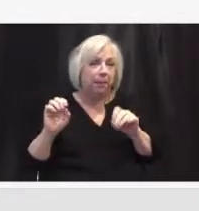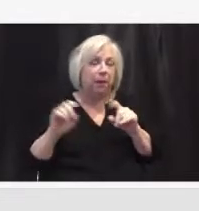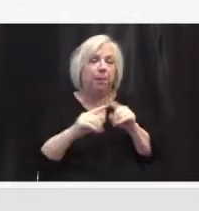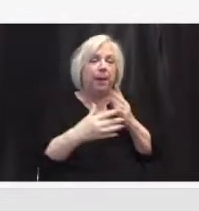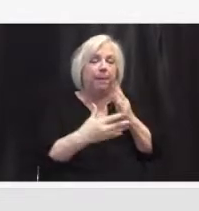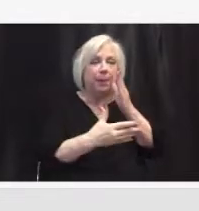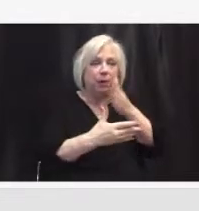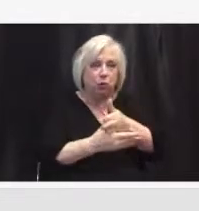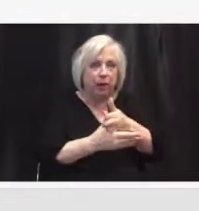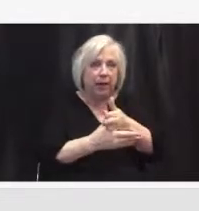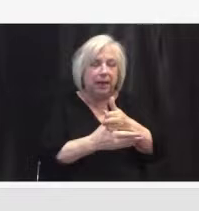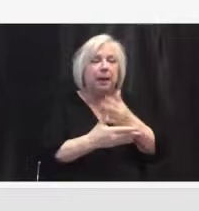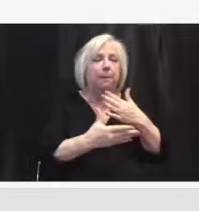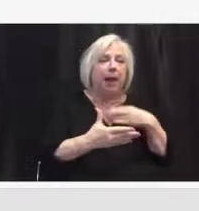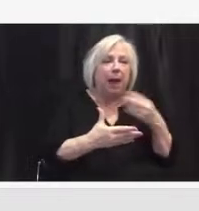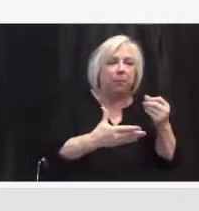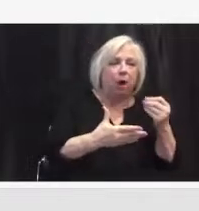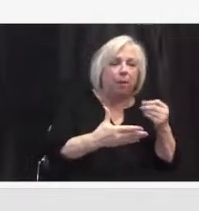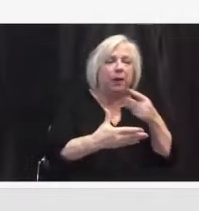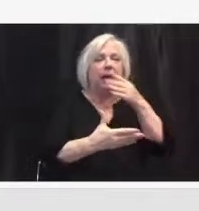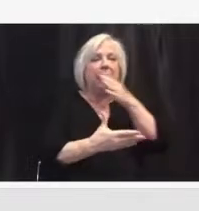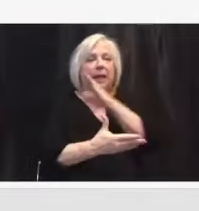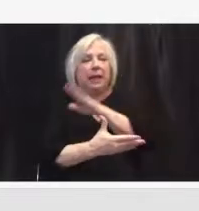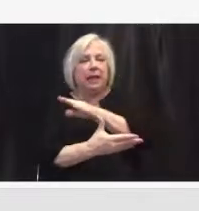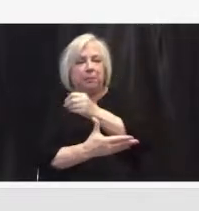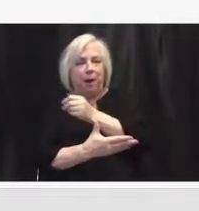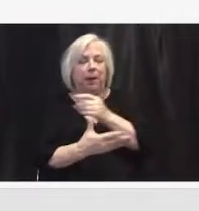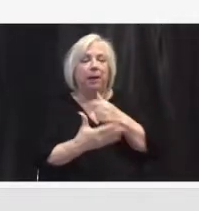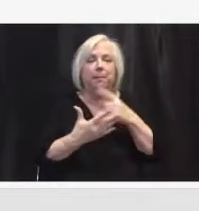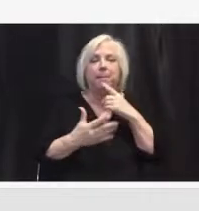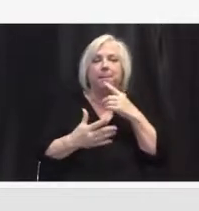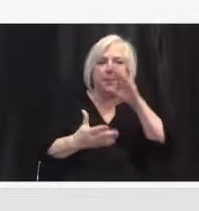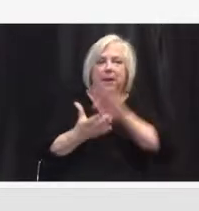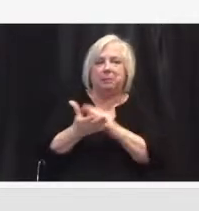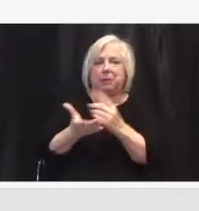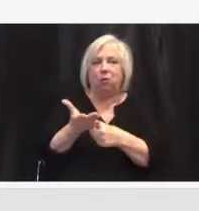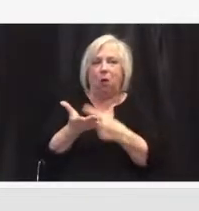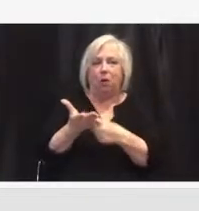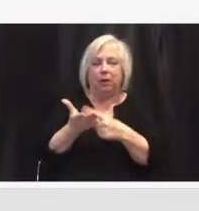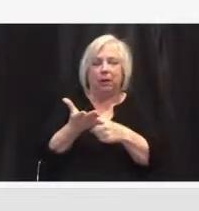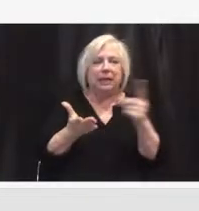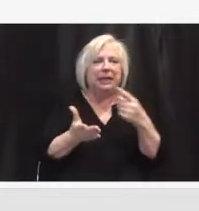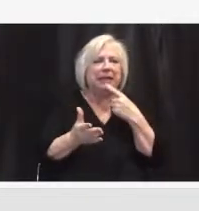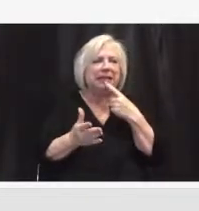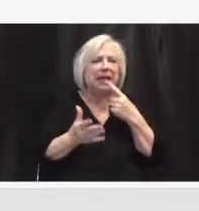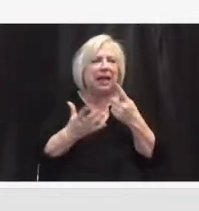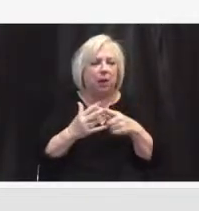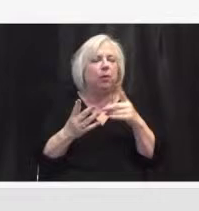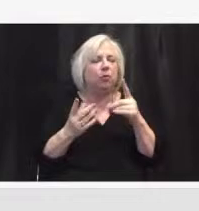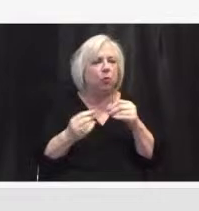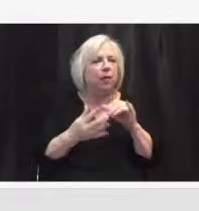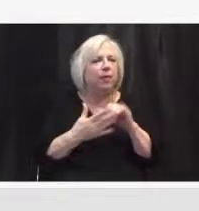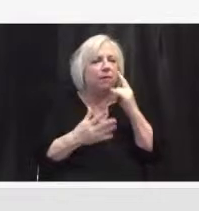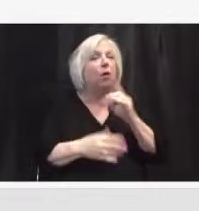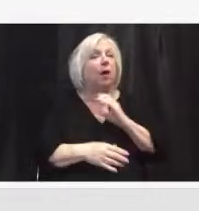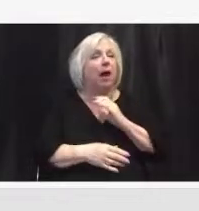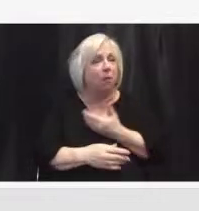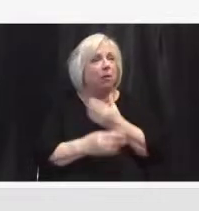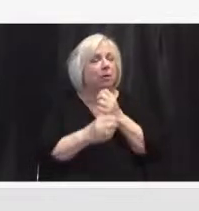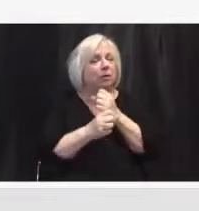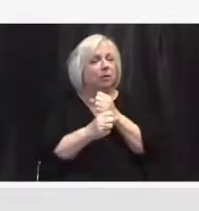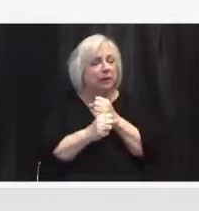between us. My husband talked to him about that. He claimed he was doing it for our security.